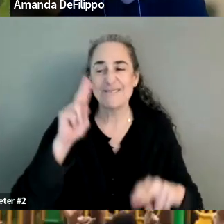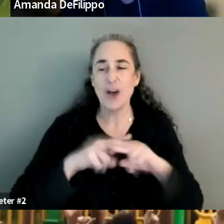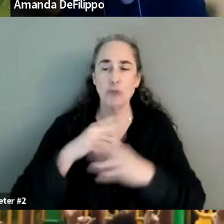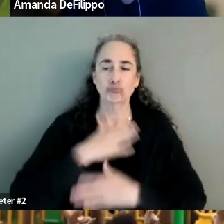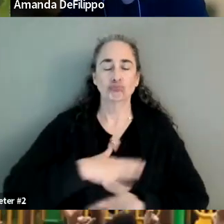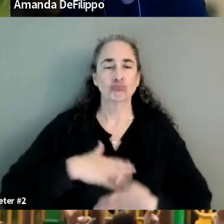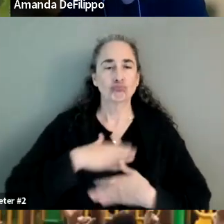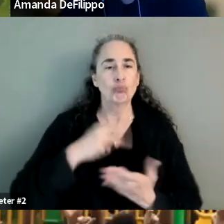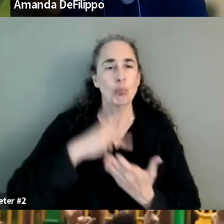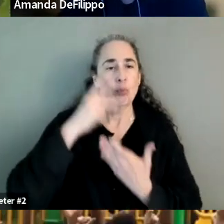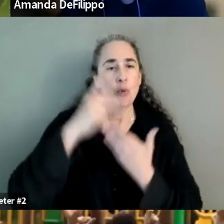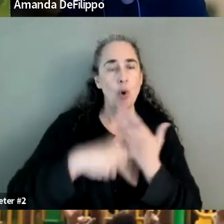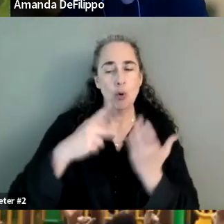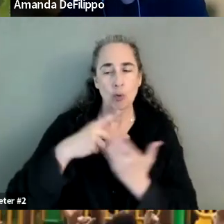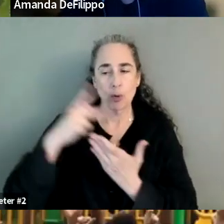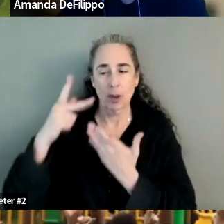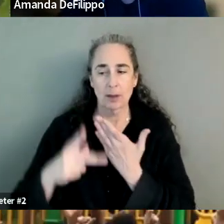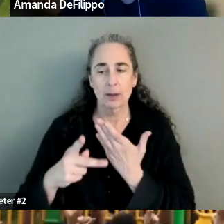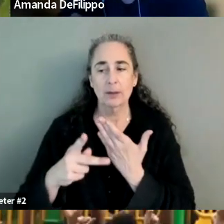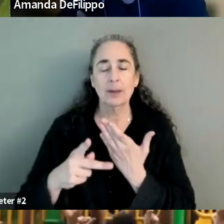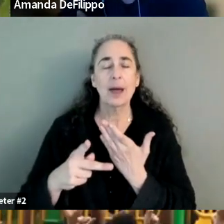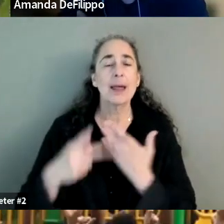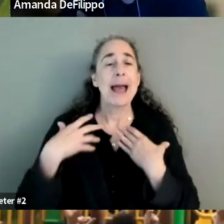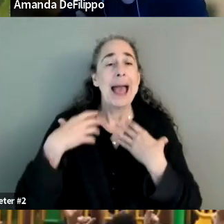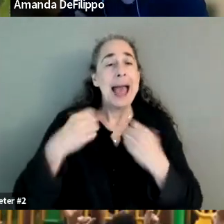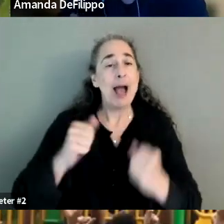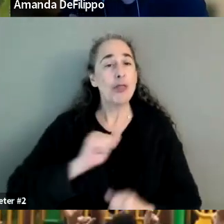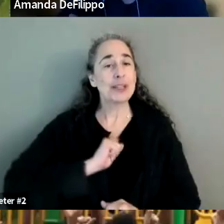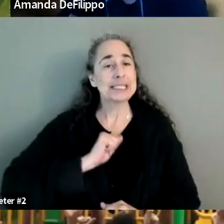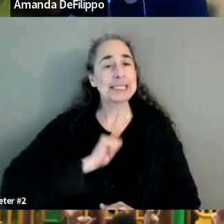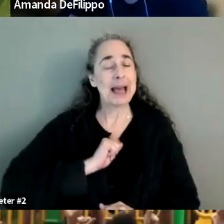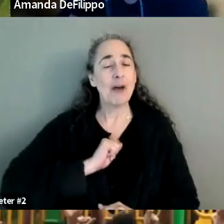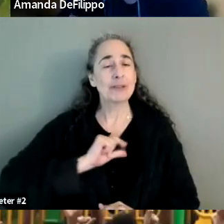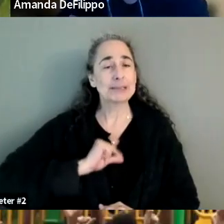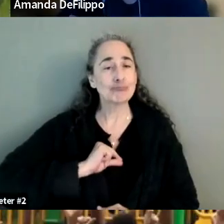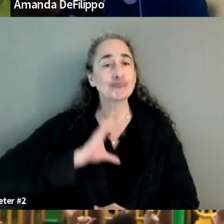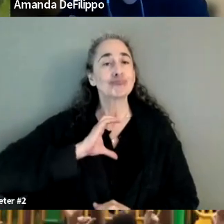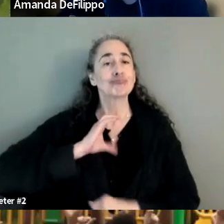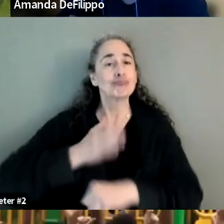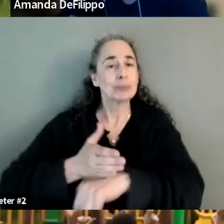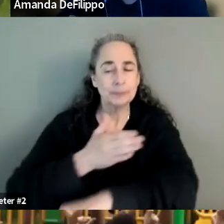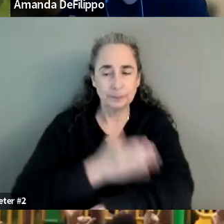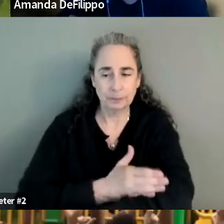recreation programming that enhances health and self-esteem. We really work